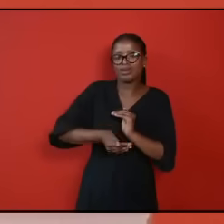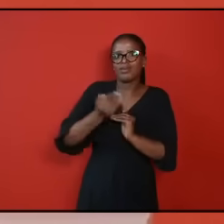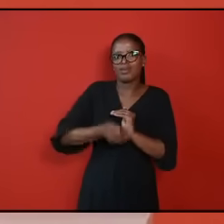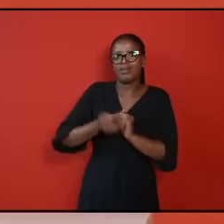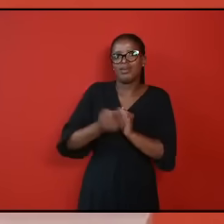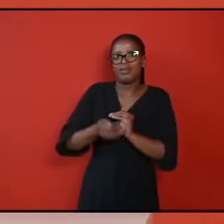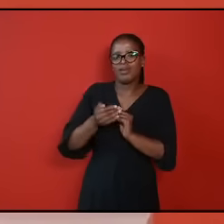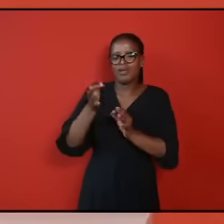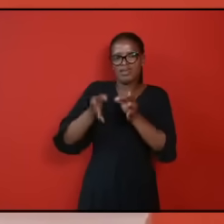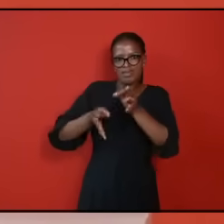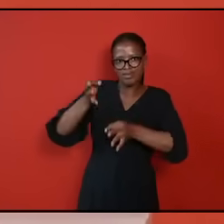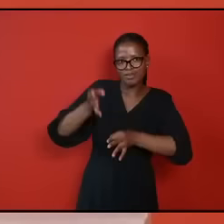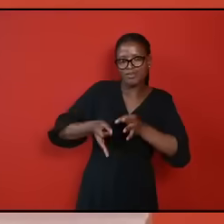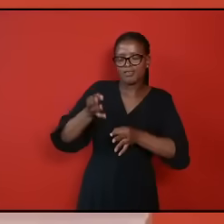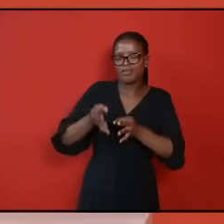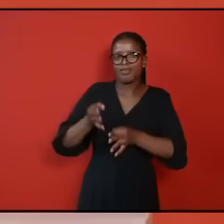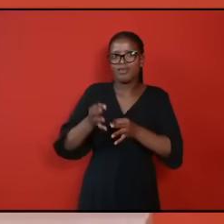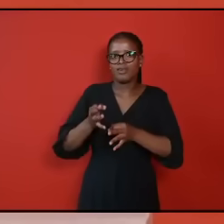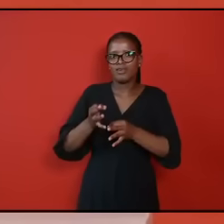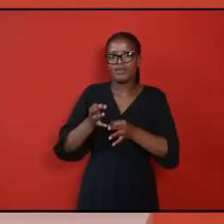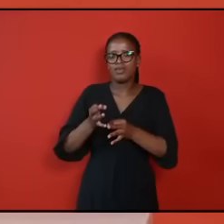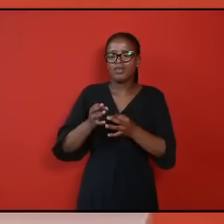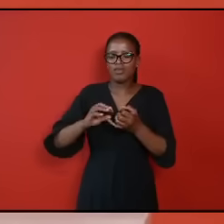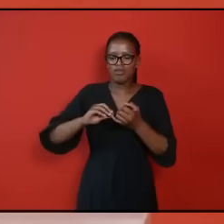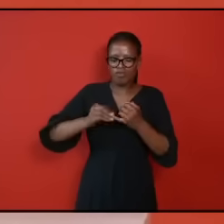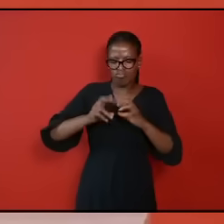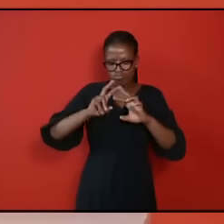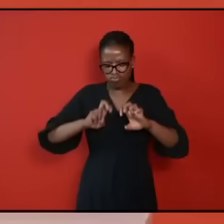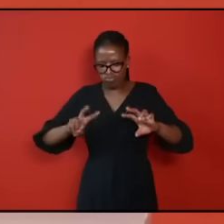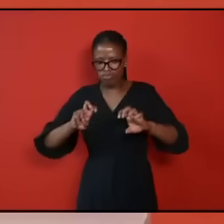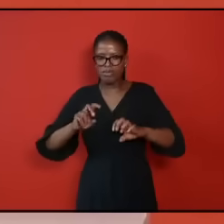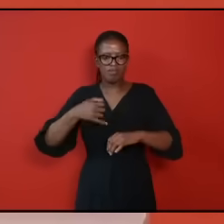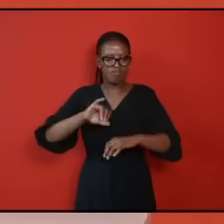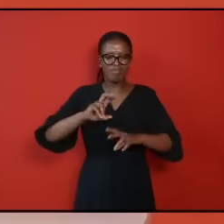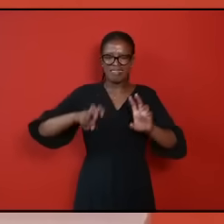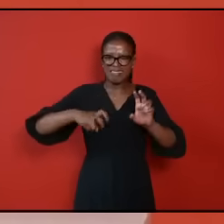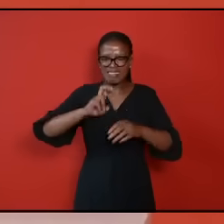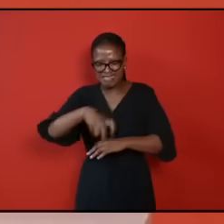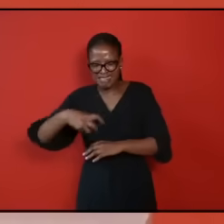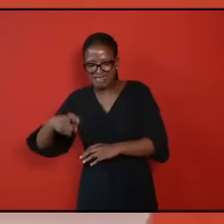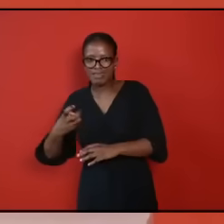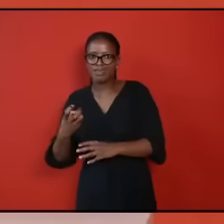which operates and wins through thuggery, stealing.